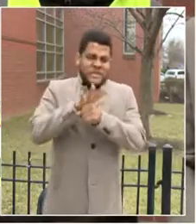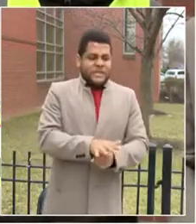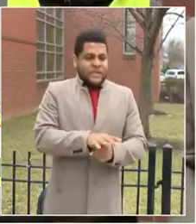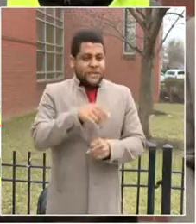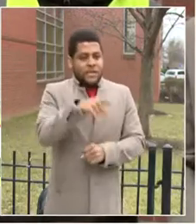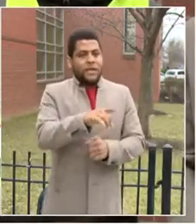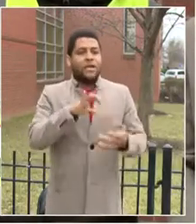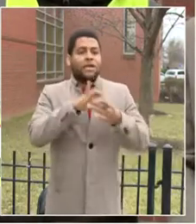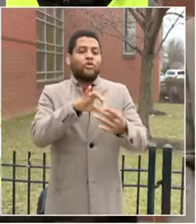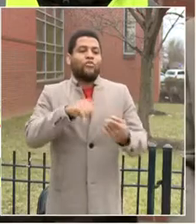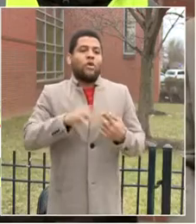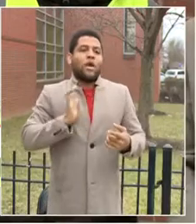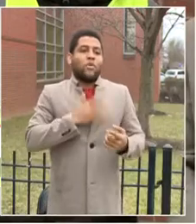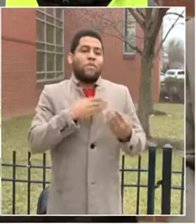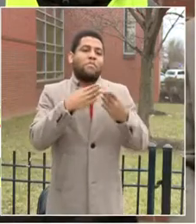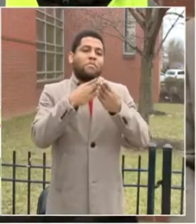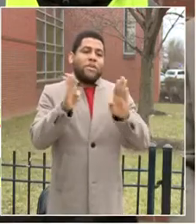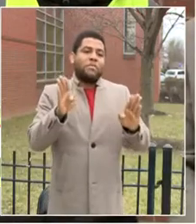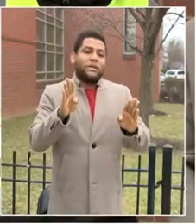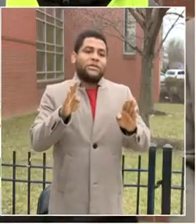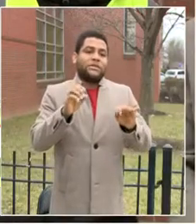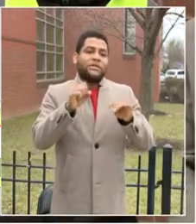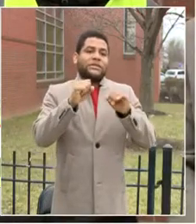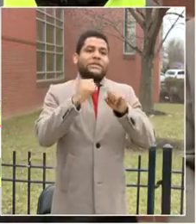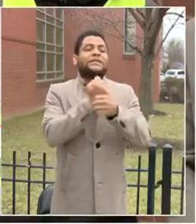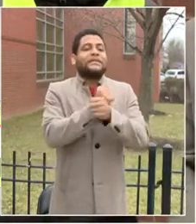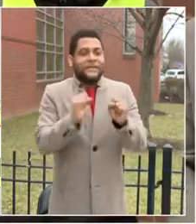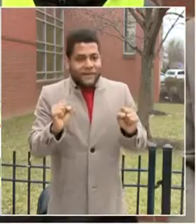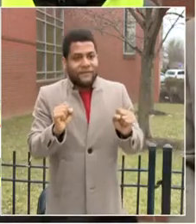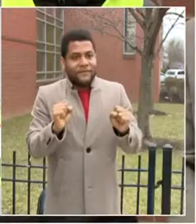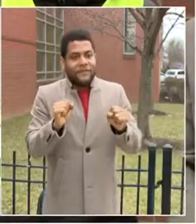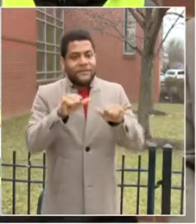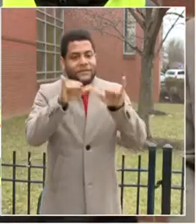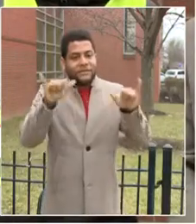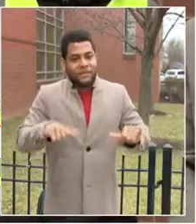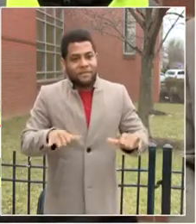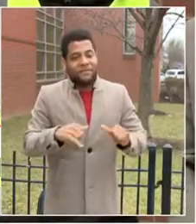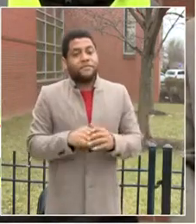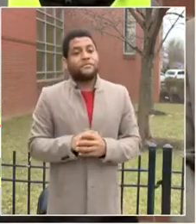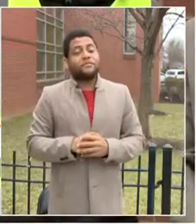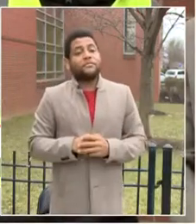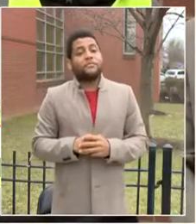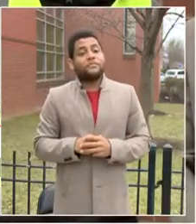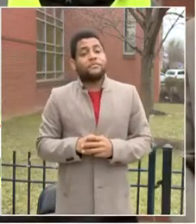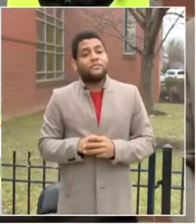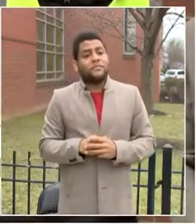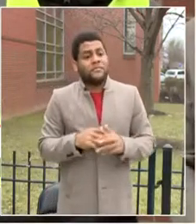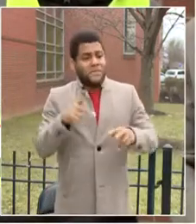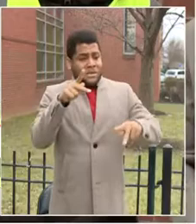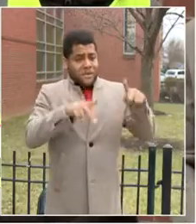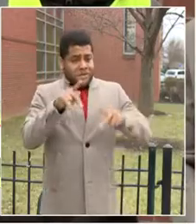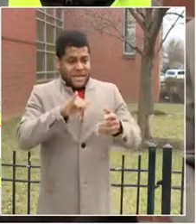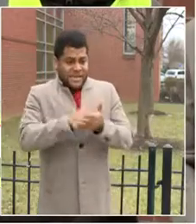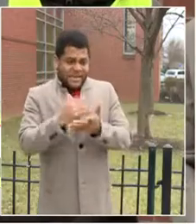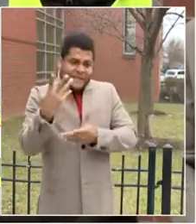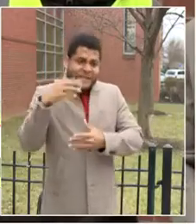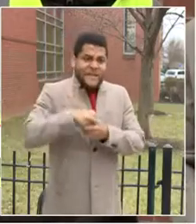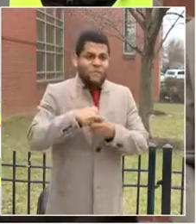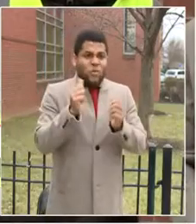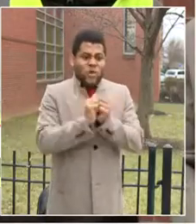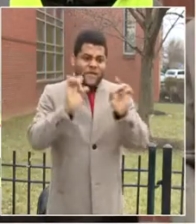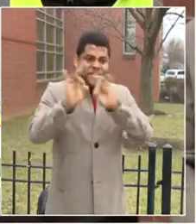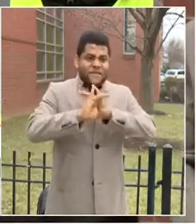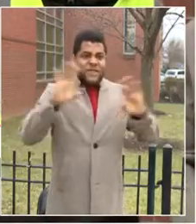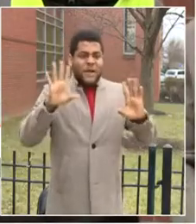ecosystem. And people who are in cycles of violence, unfortunately, have